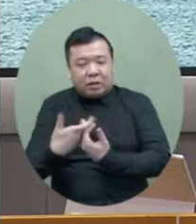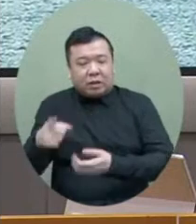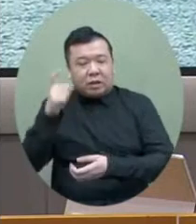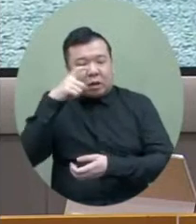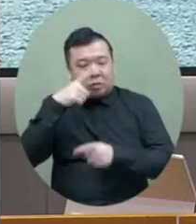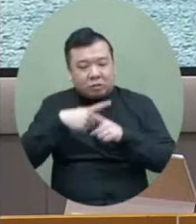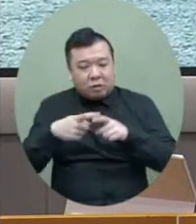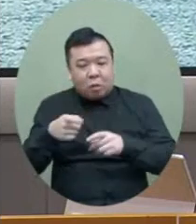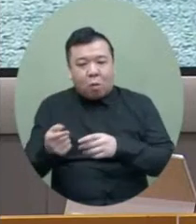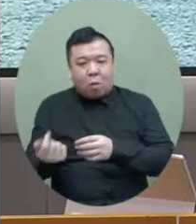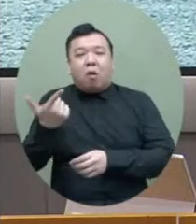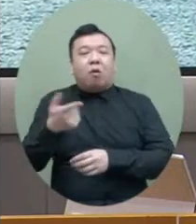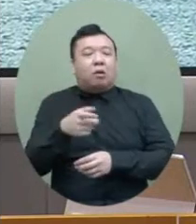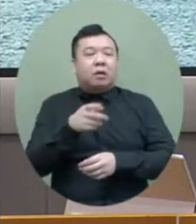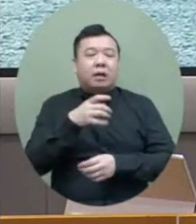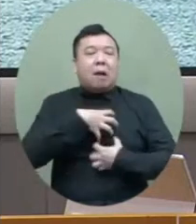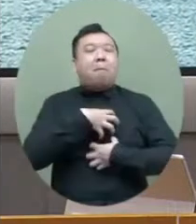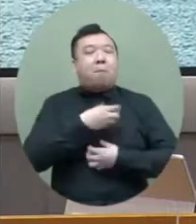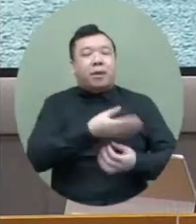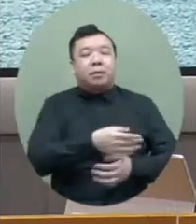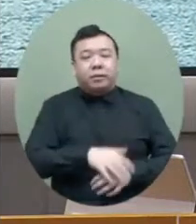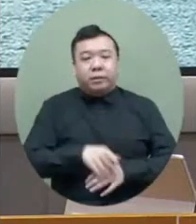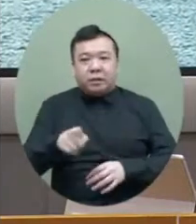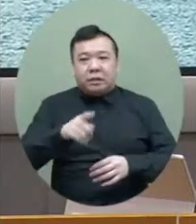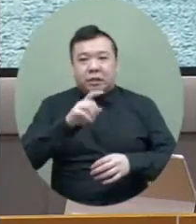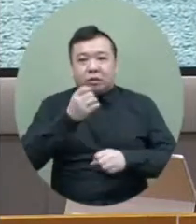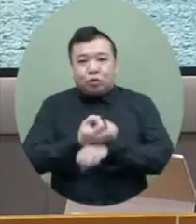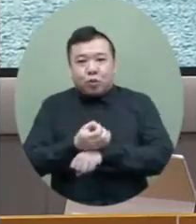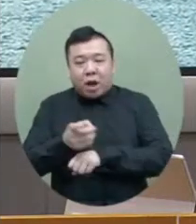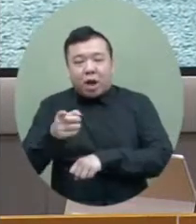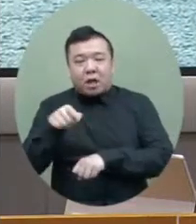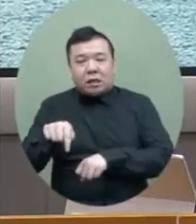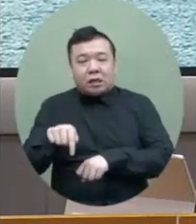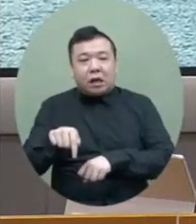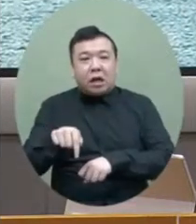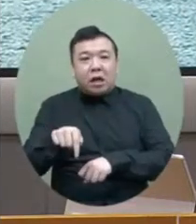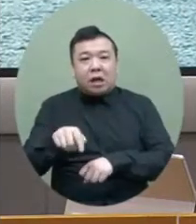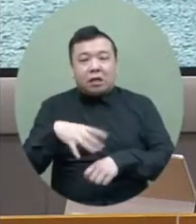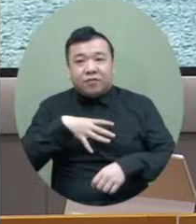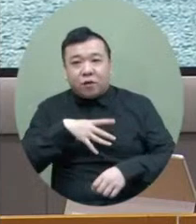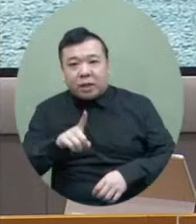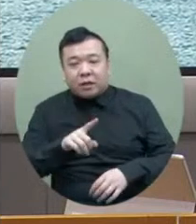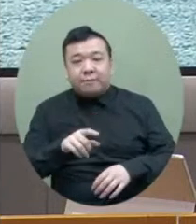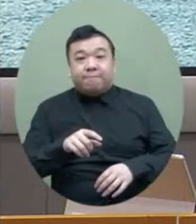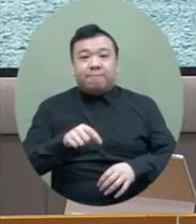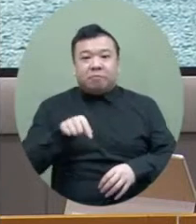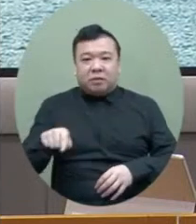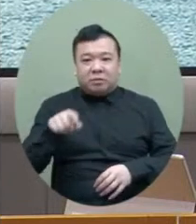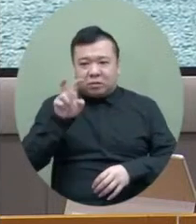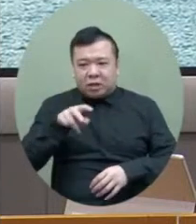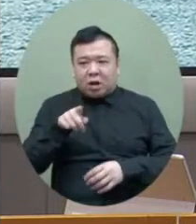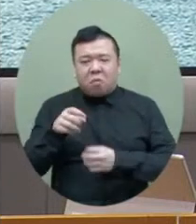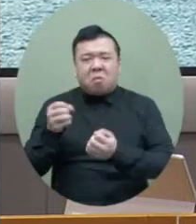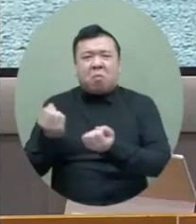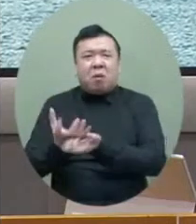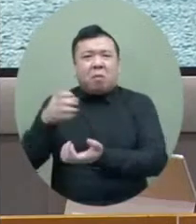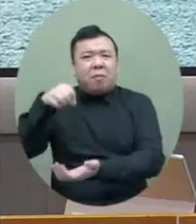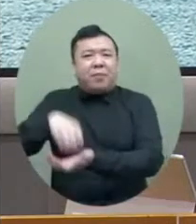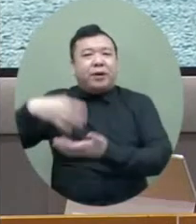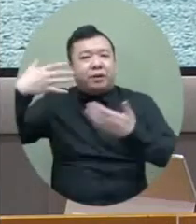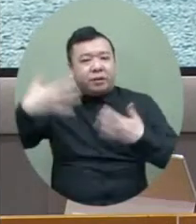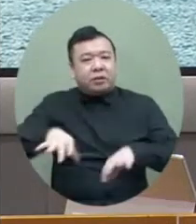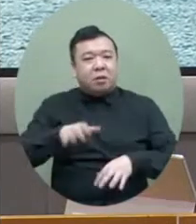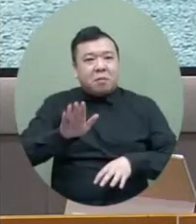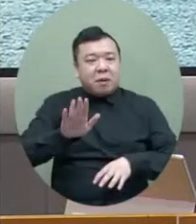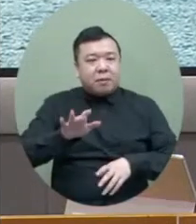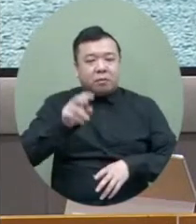floor. We think that there might be a transmission on the 18th floor, and